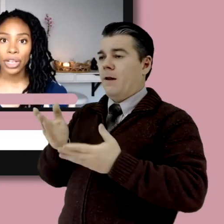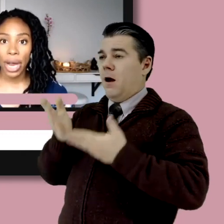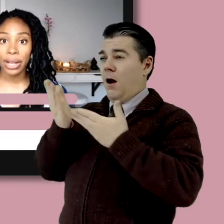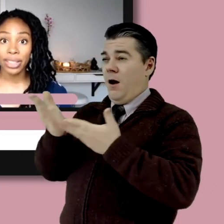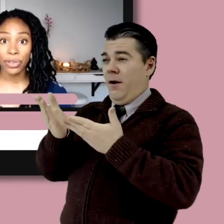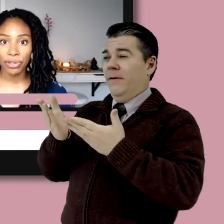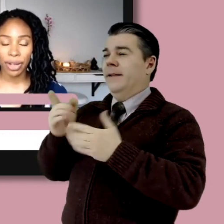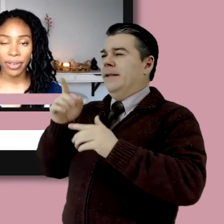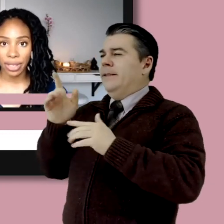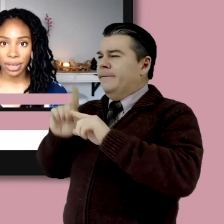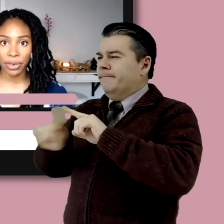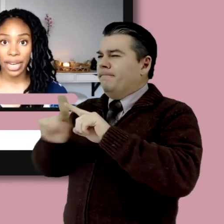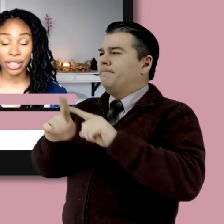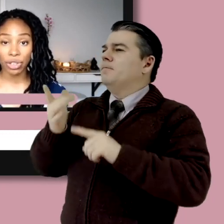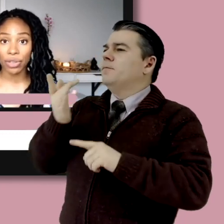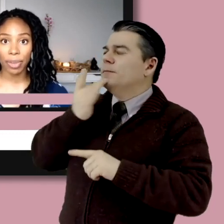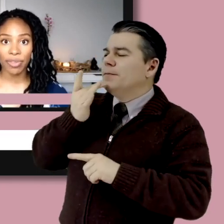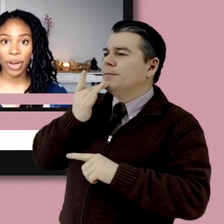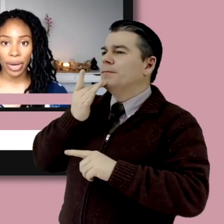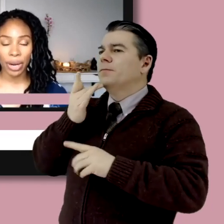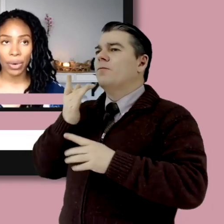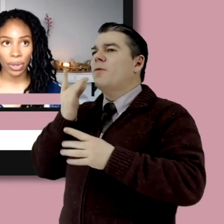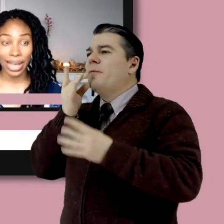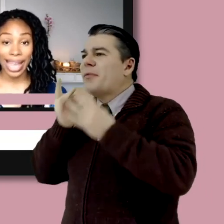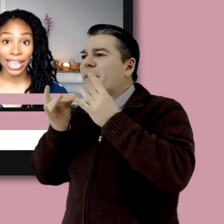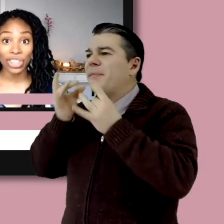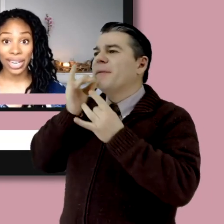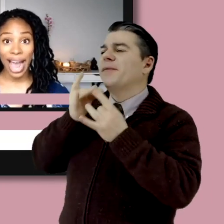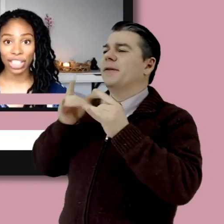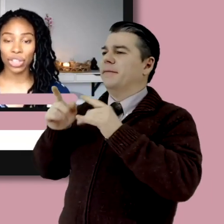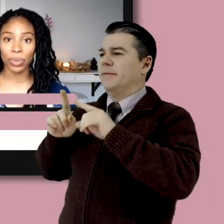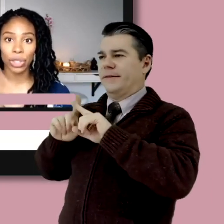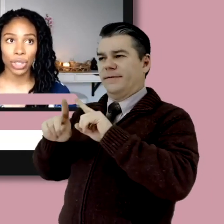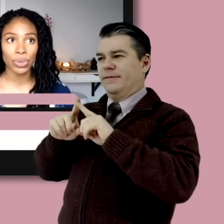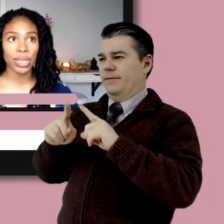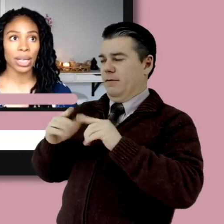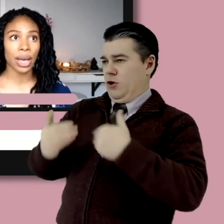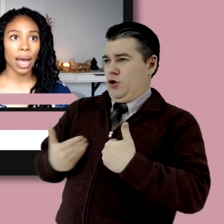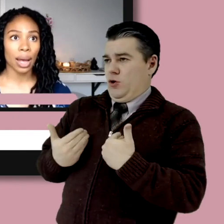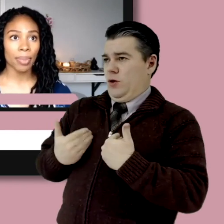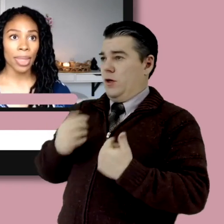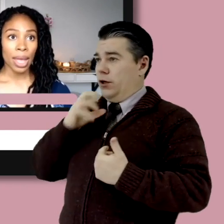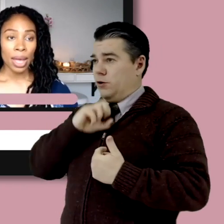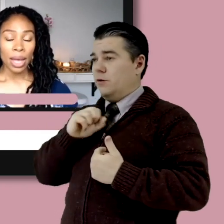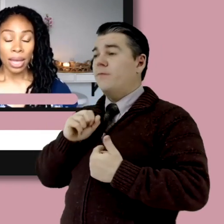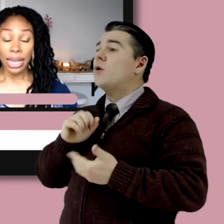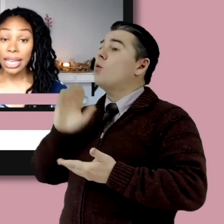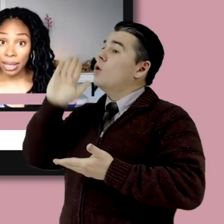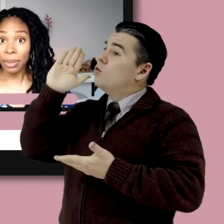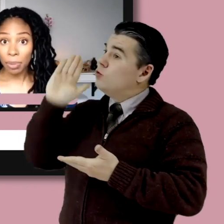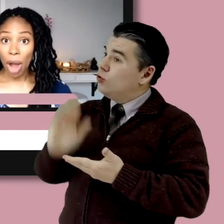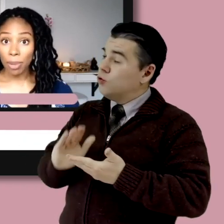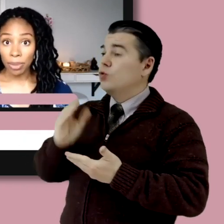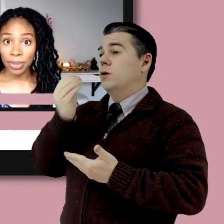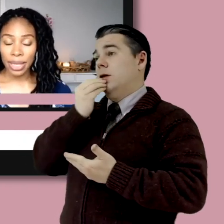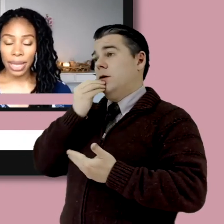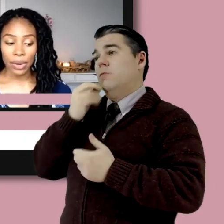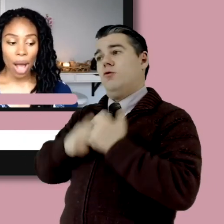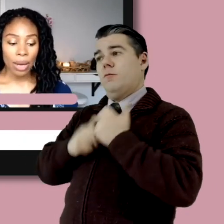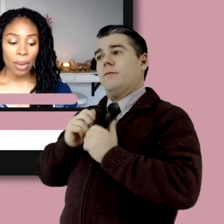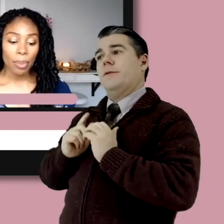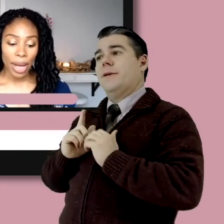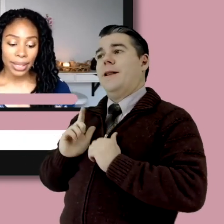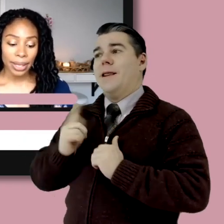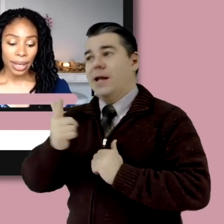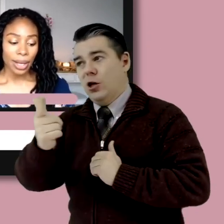offering our child different flavors and different textures from a very early age, and it actually reducing eating problems later